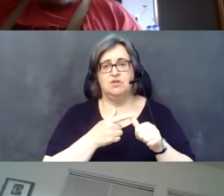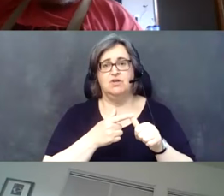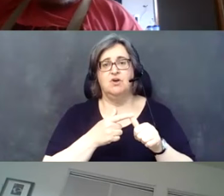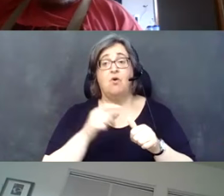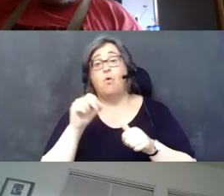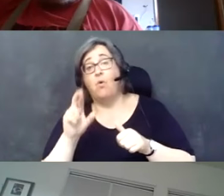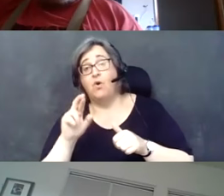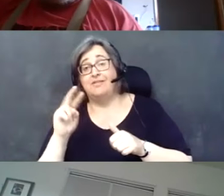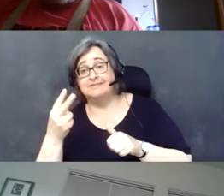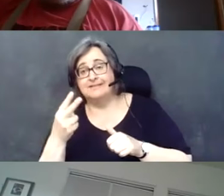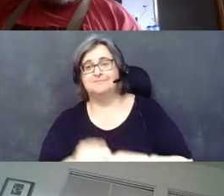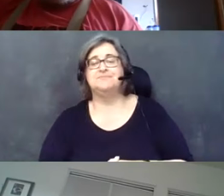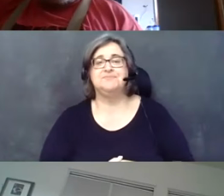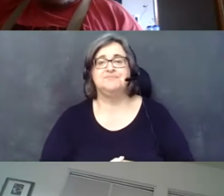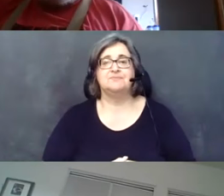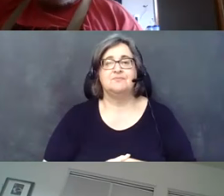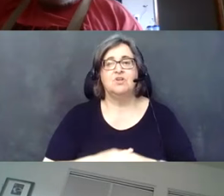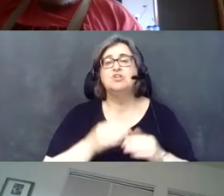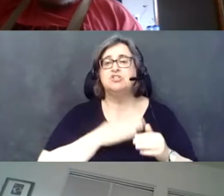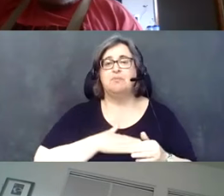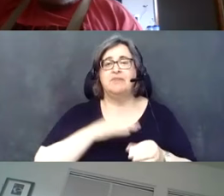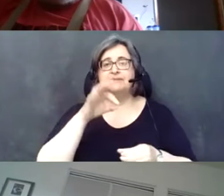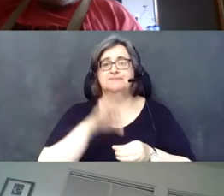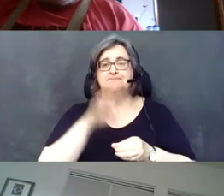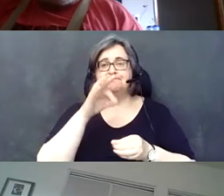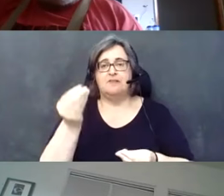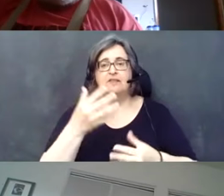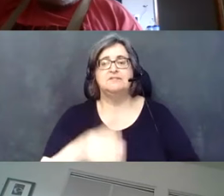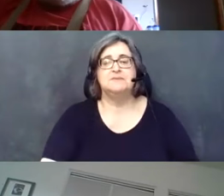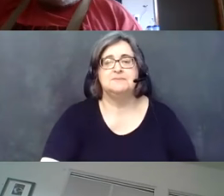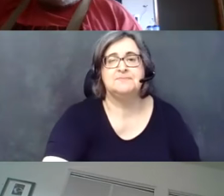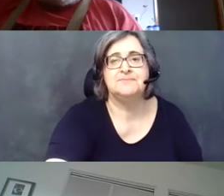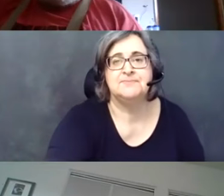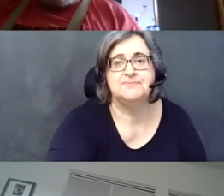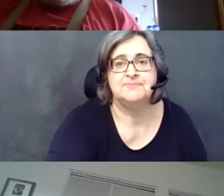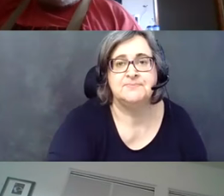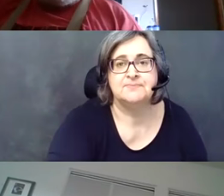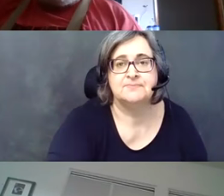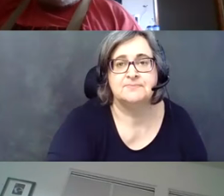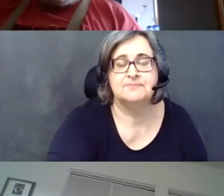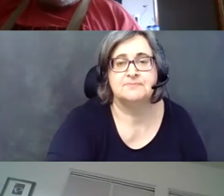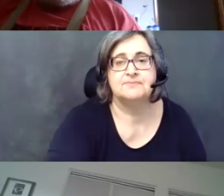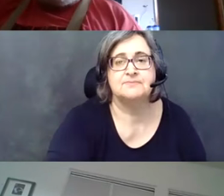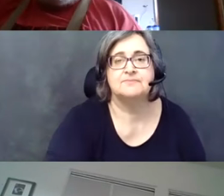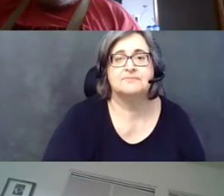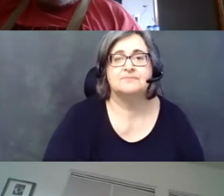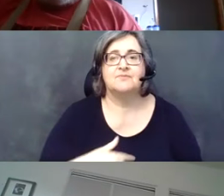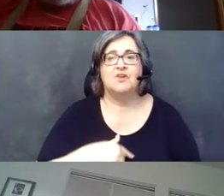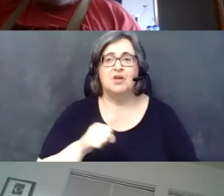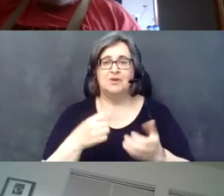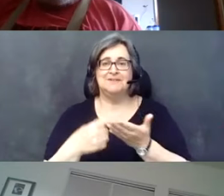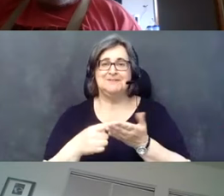second webinar in this series. So just take a few moments to let us know, and then we can talk about the